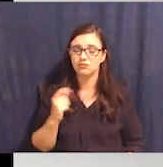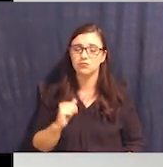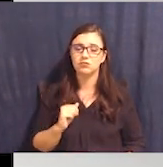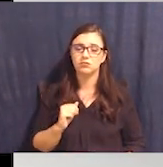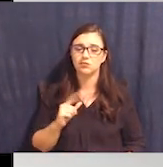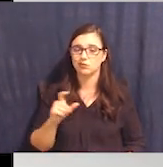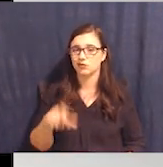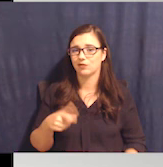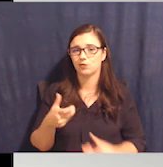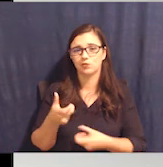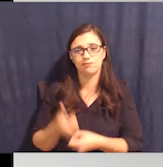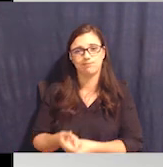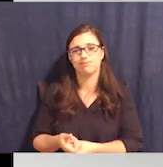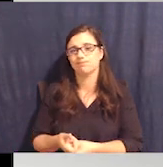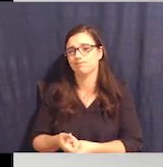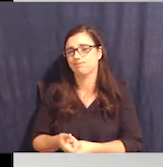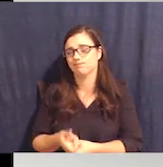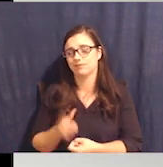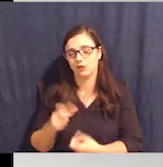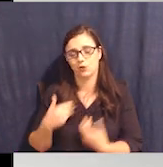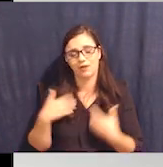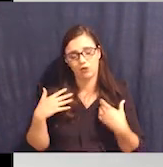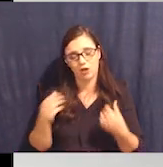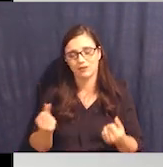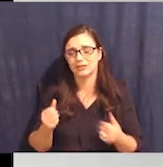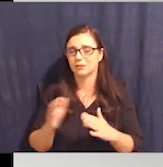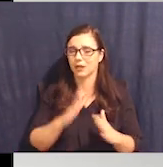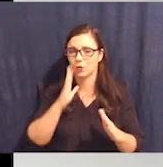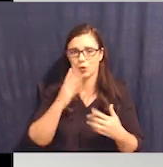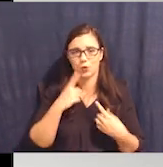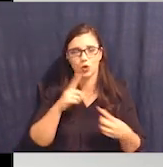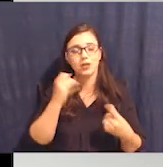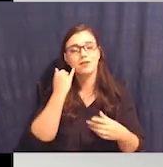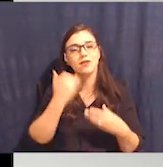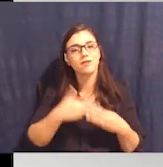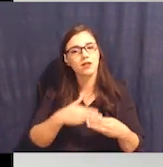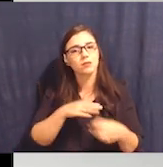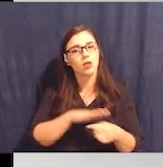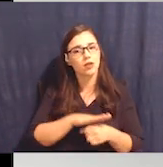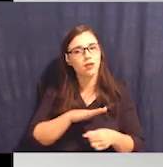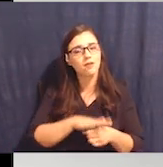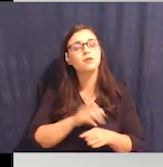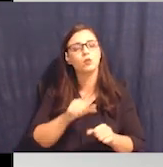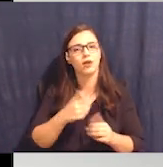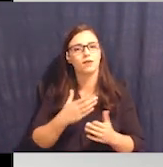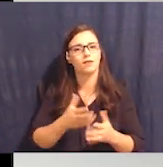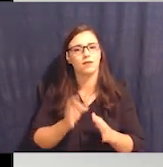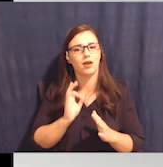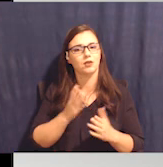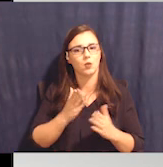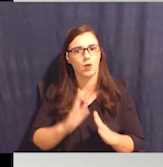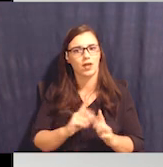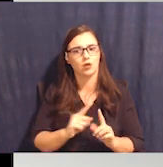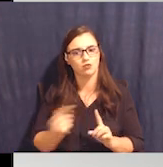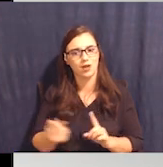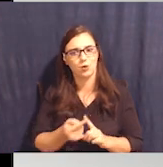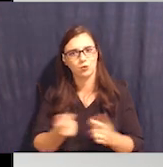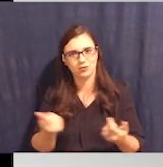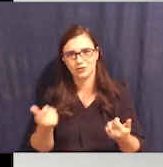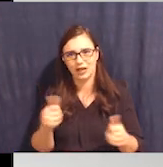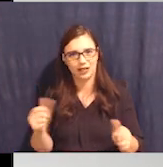thing is that you just have to have confidence that your plan will work. If it's flexible enough, you can find a way